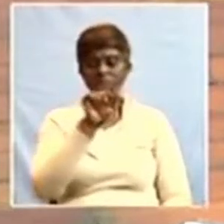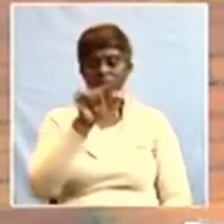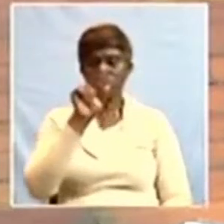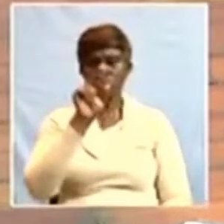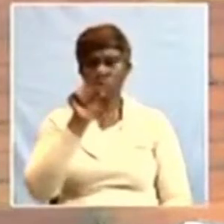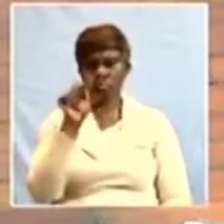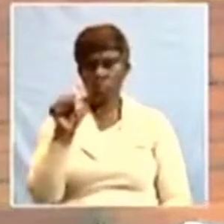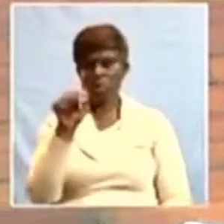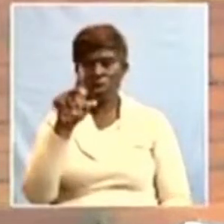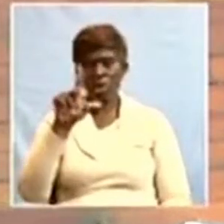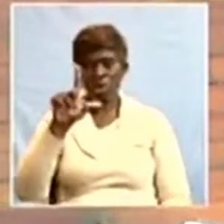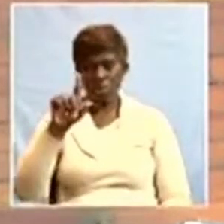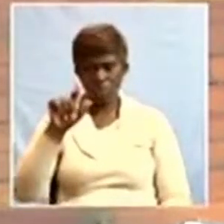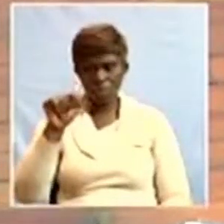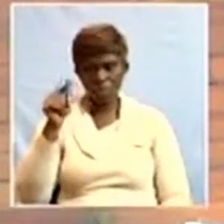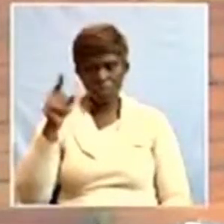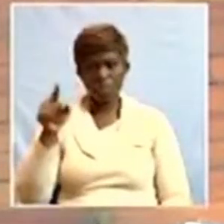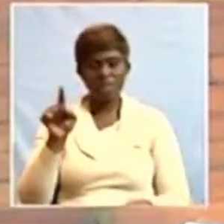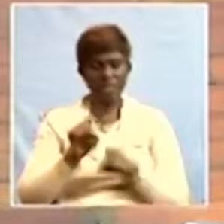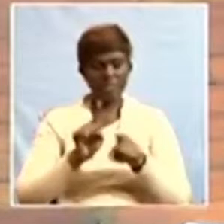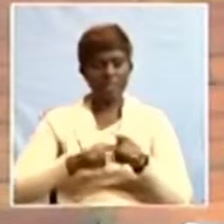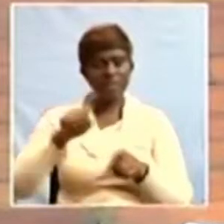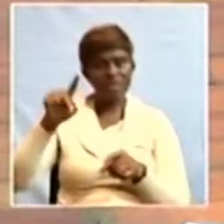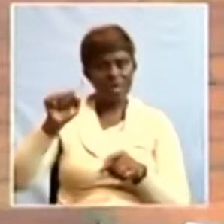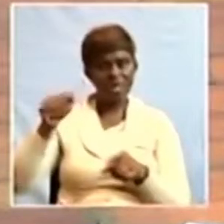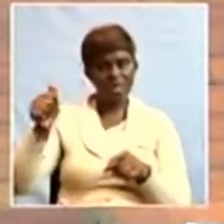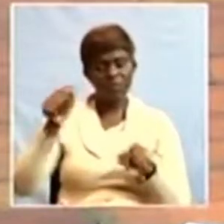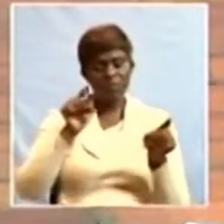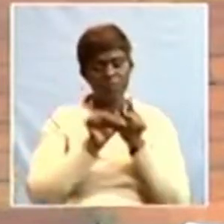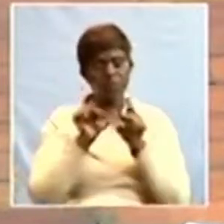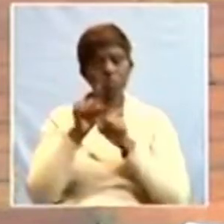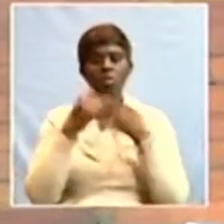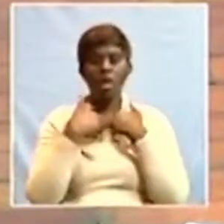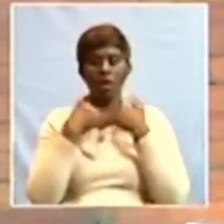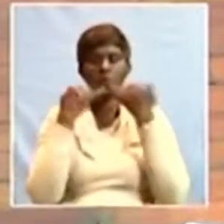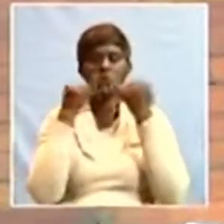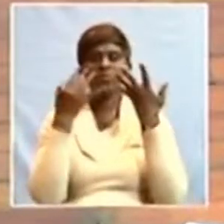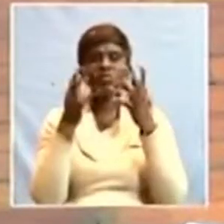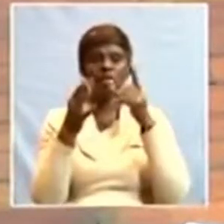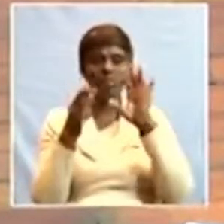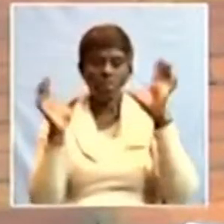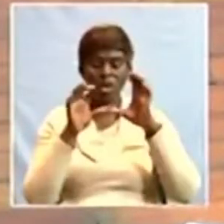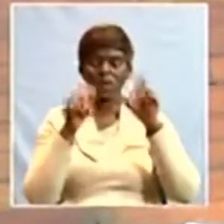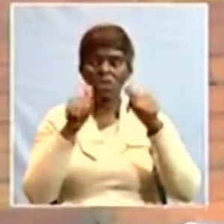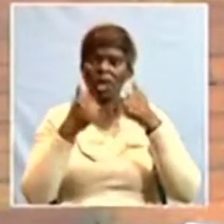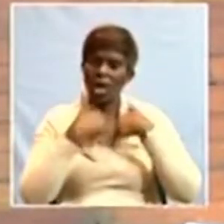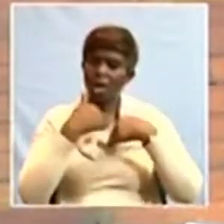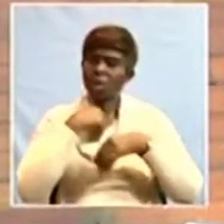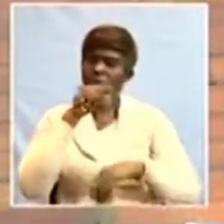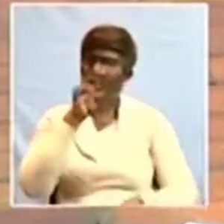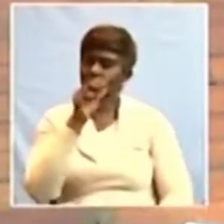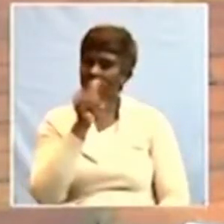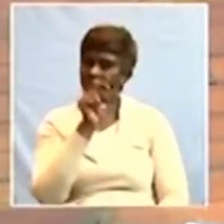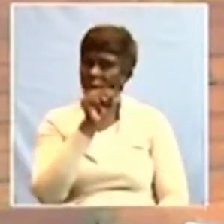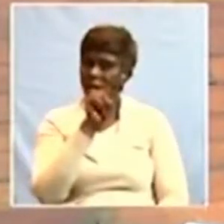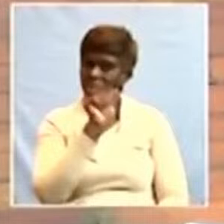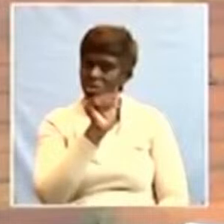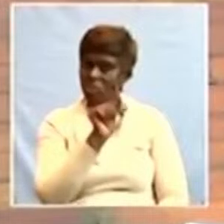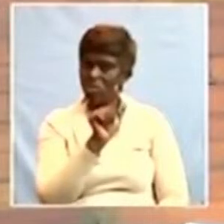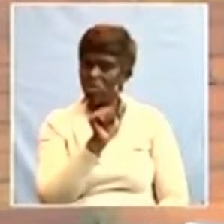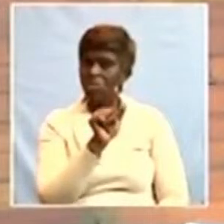2021? And the PS also, you have told this committee that you also had the manual